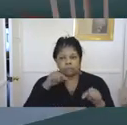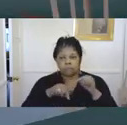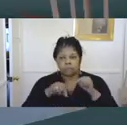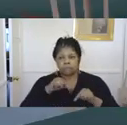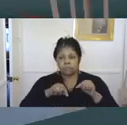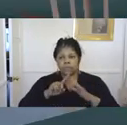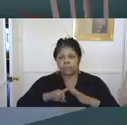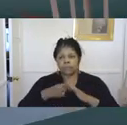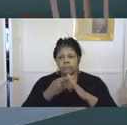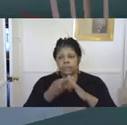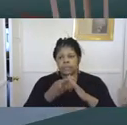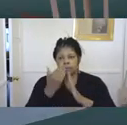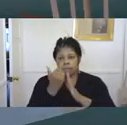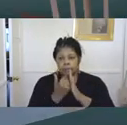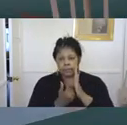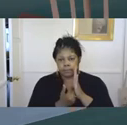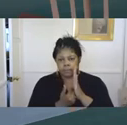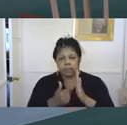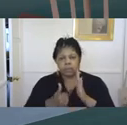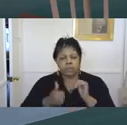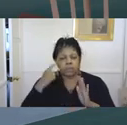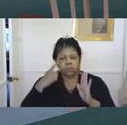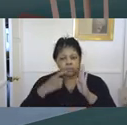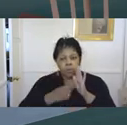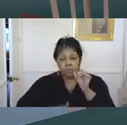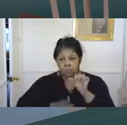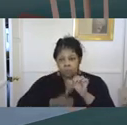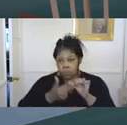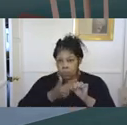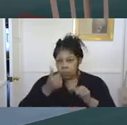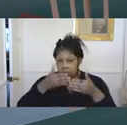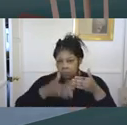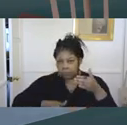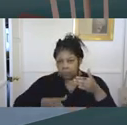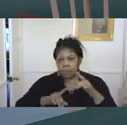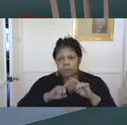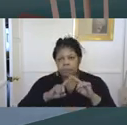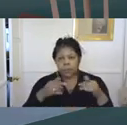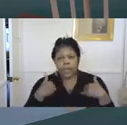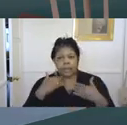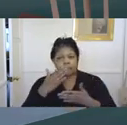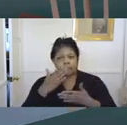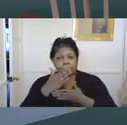go. And you'll notice that most of the illustration is complete here, but there's some of it that's missing.